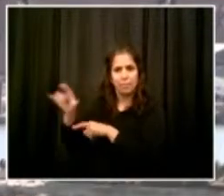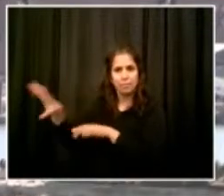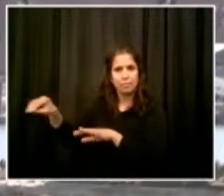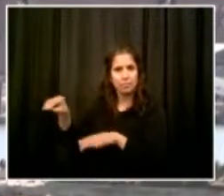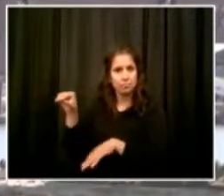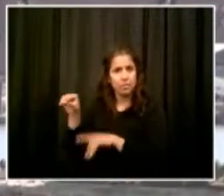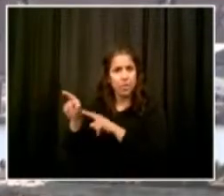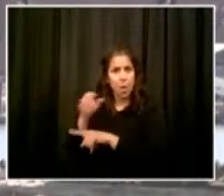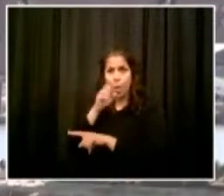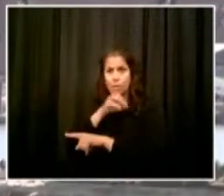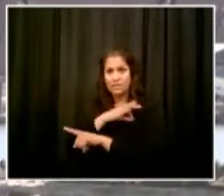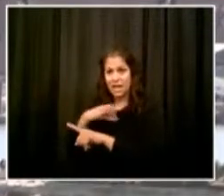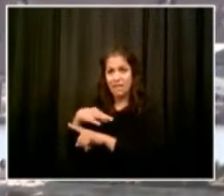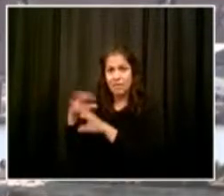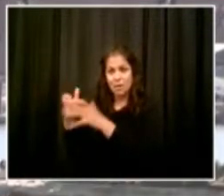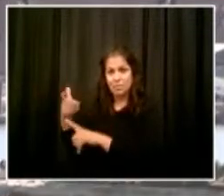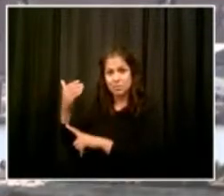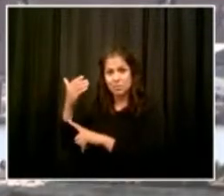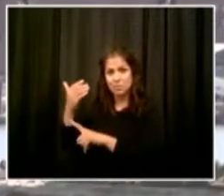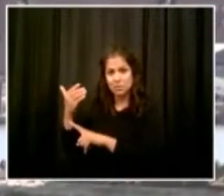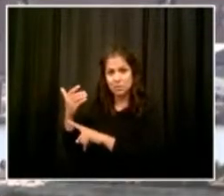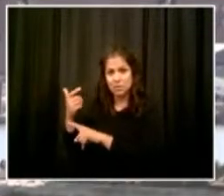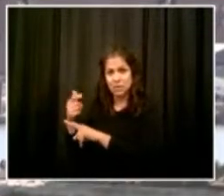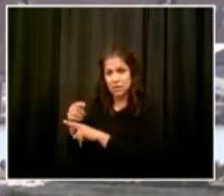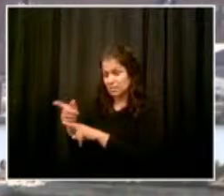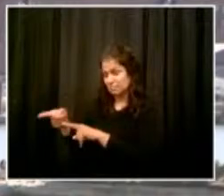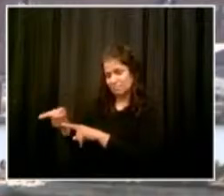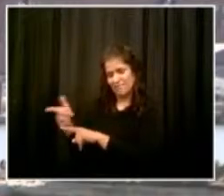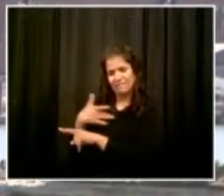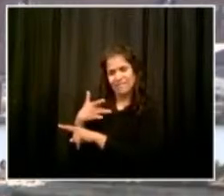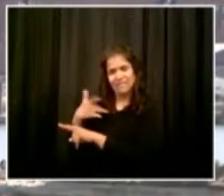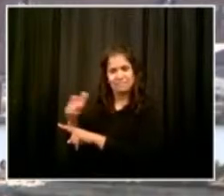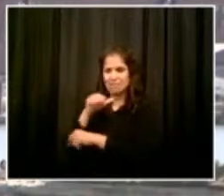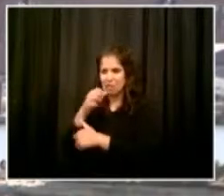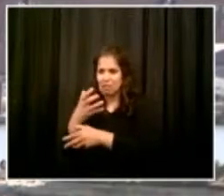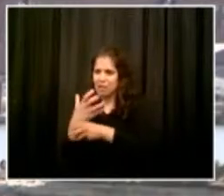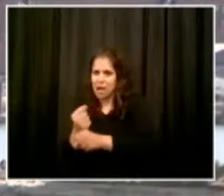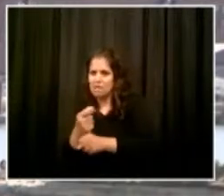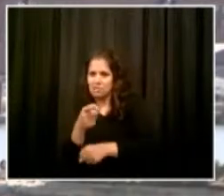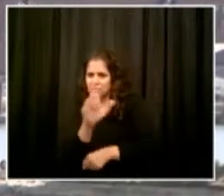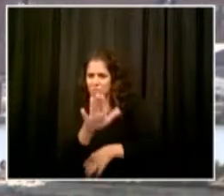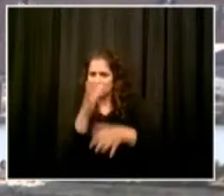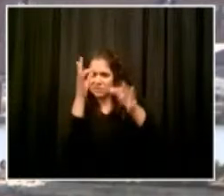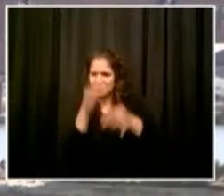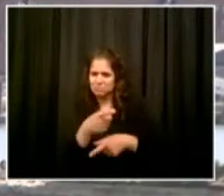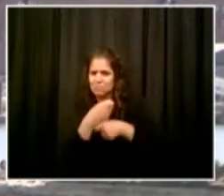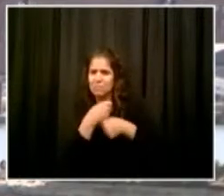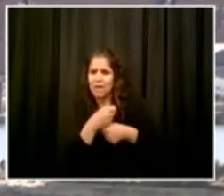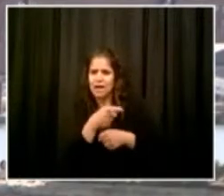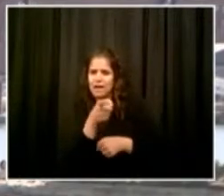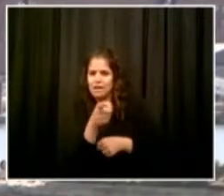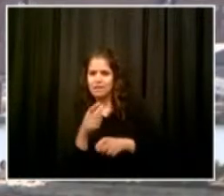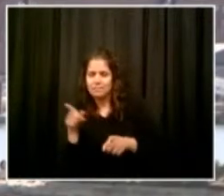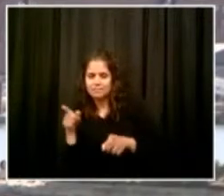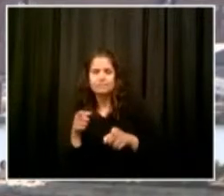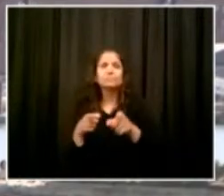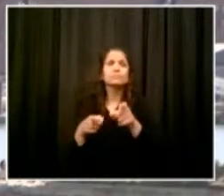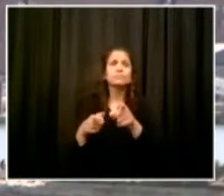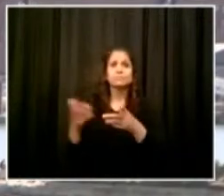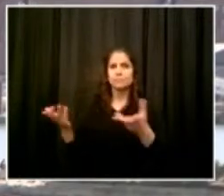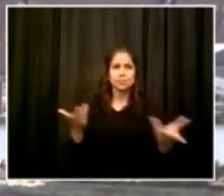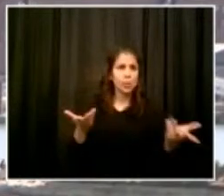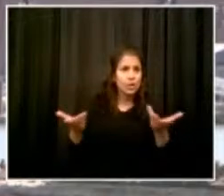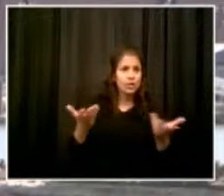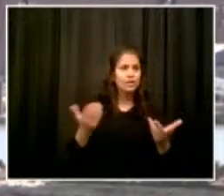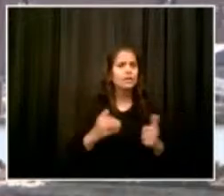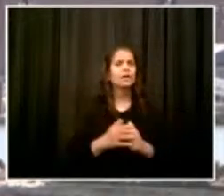time that is left. I know that was part of what you tried to address on that call yesterday, but some of those current ones are also marching today. So what do you... I don't